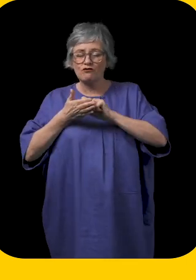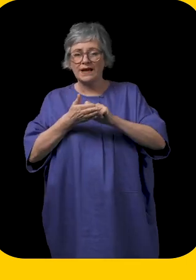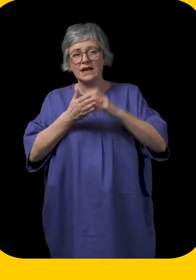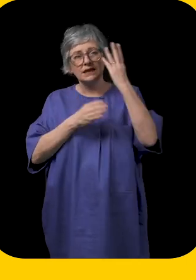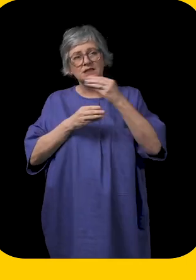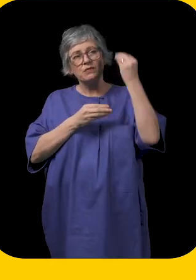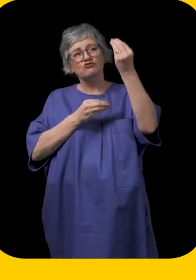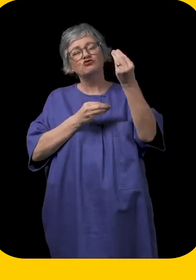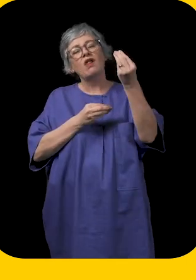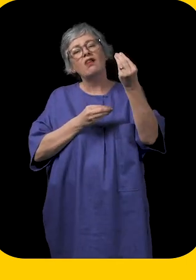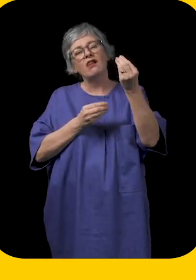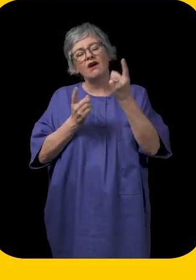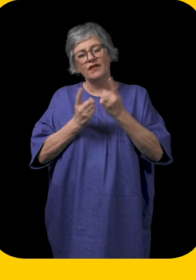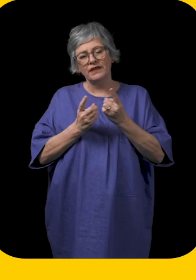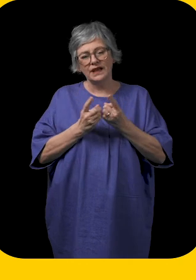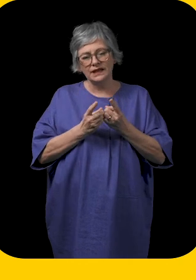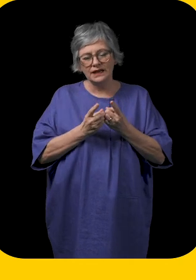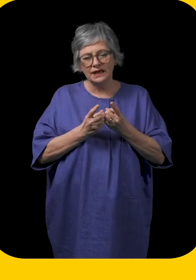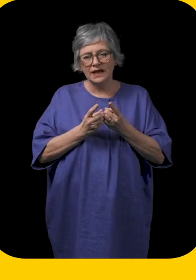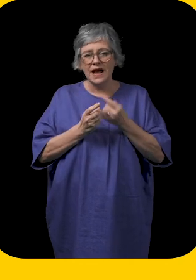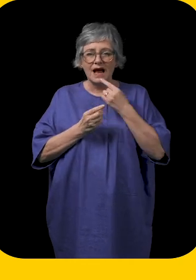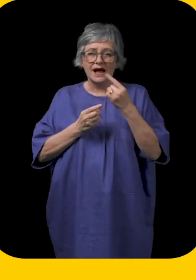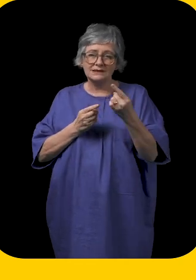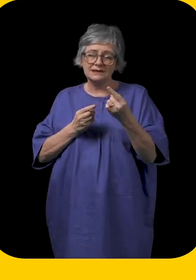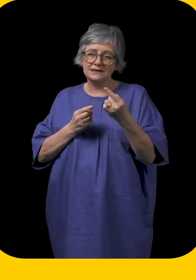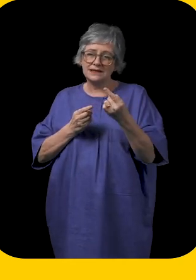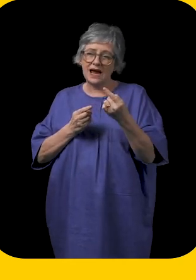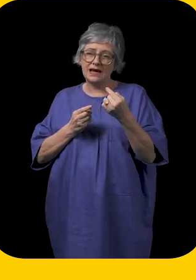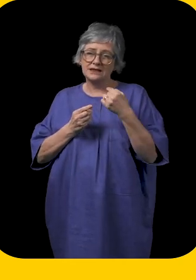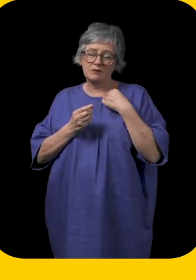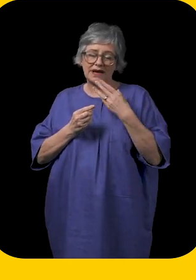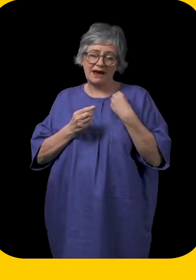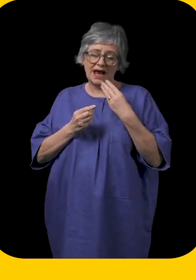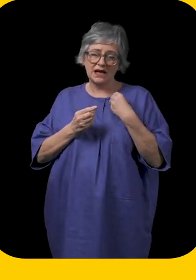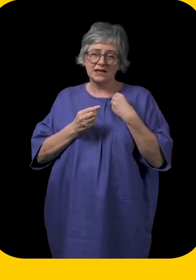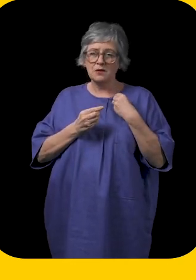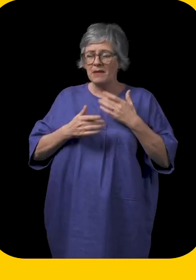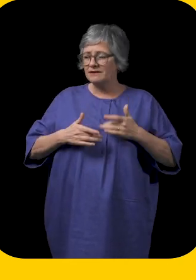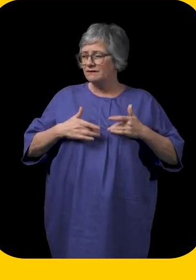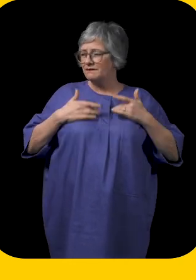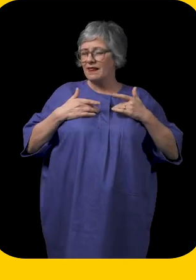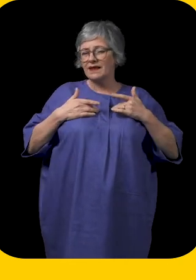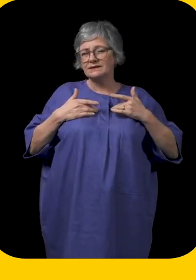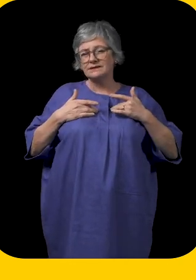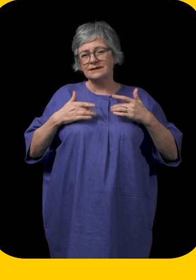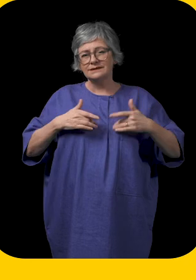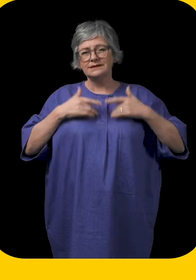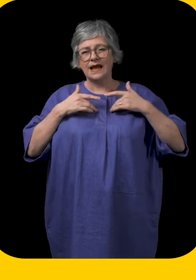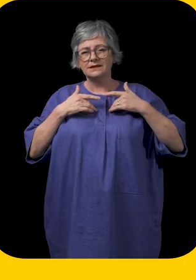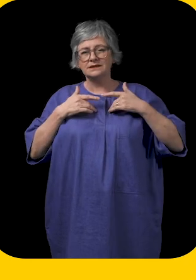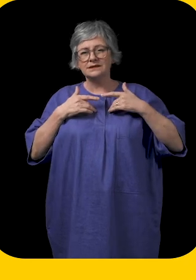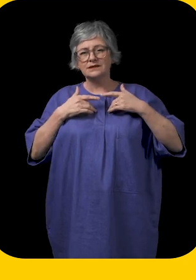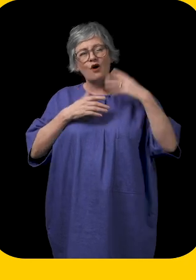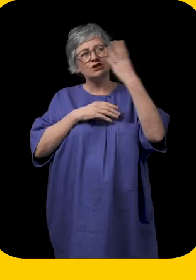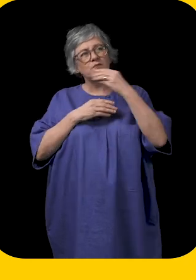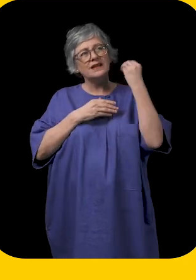as spiritual, I think for me, you know, as I said in my reading earlier, for me, like my sense of my own spirituality is so